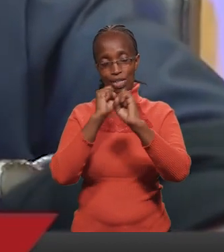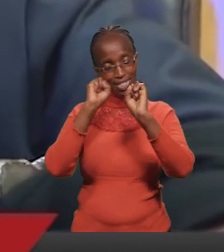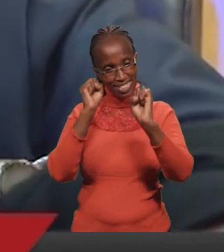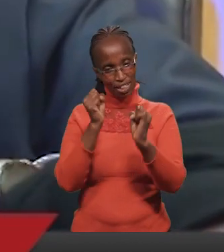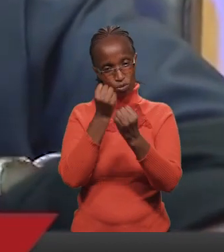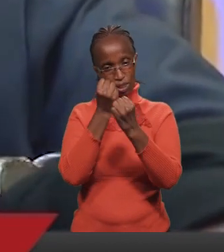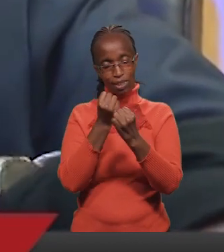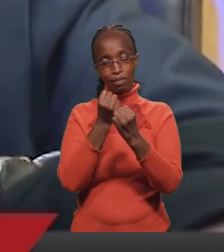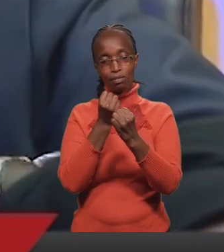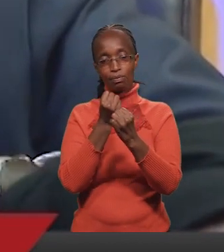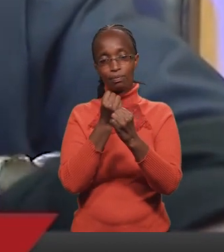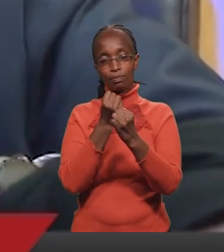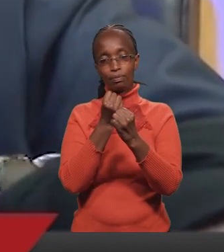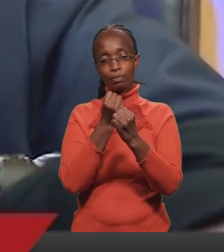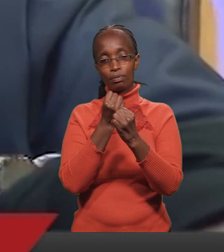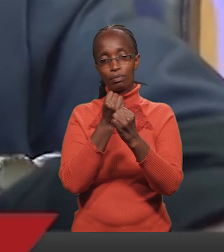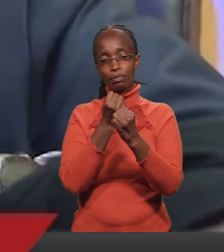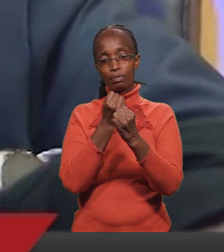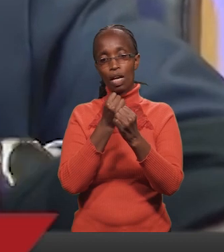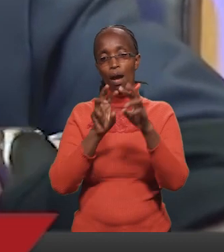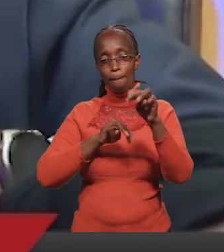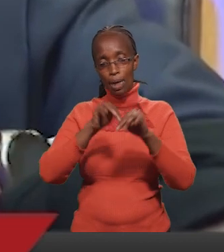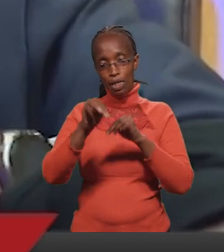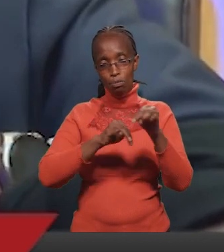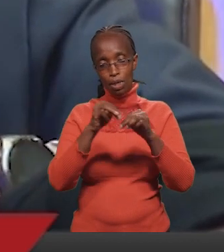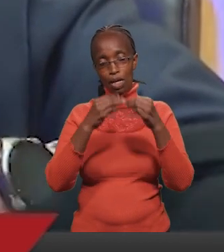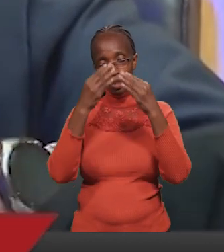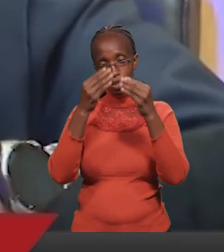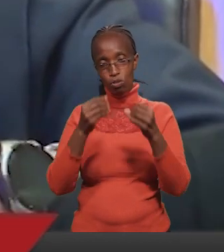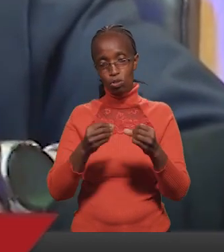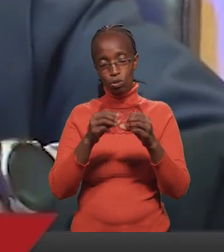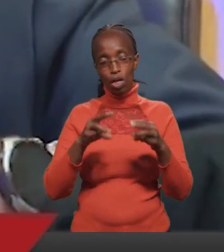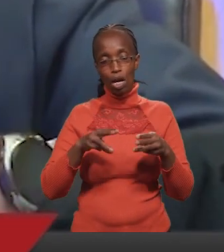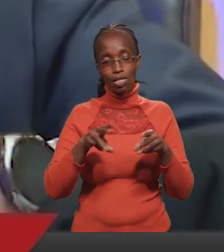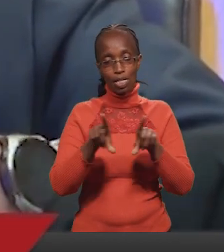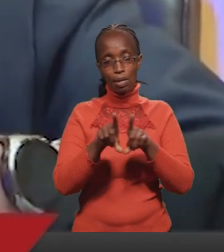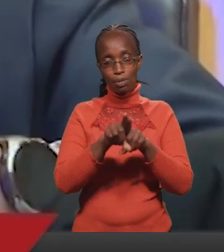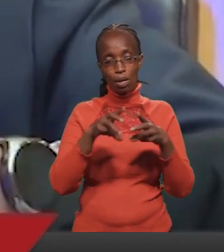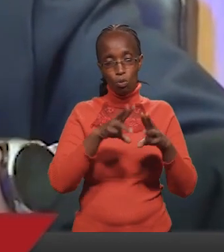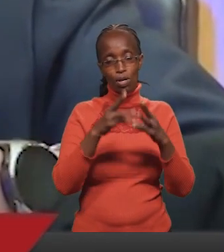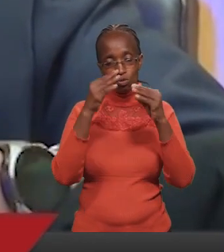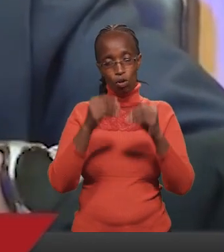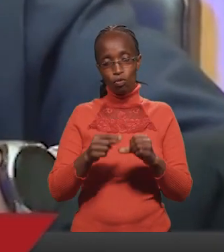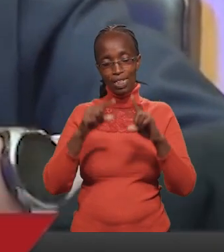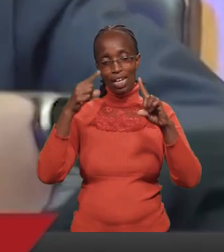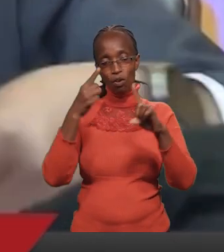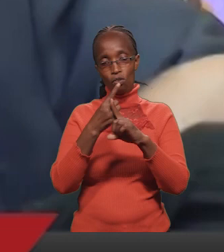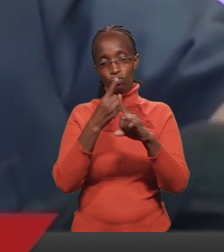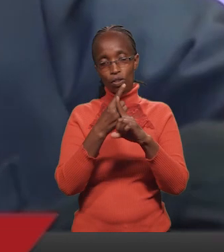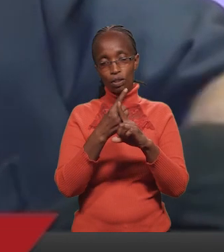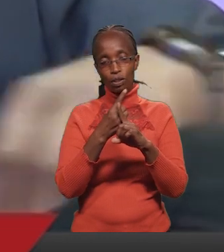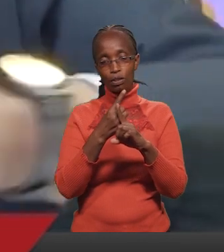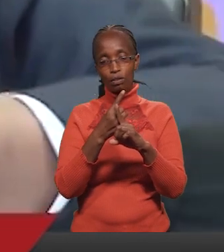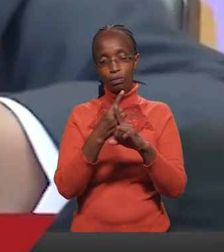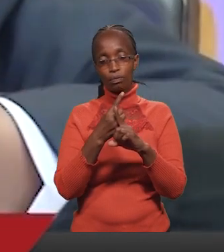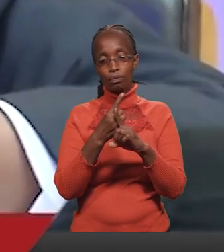integrated approach, combining conflict prevention, management and resolution, as well as post-conflict stabilization